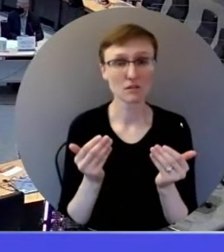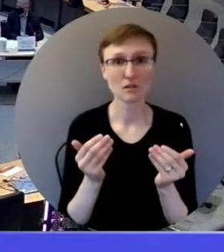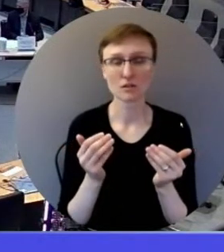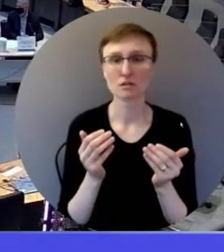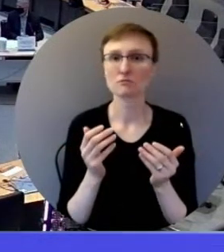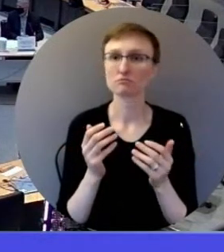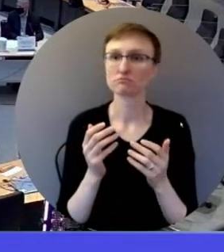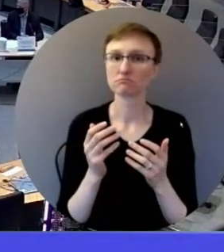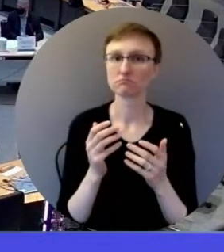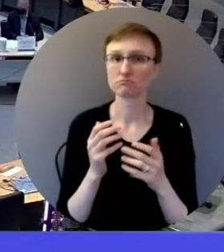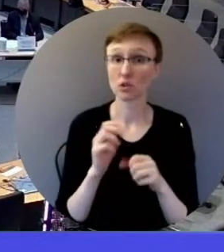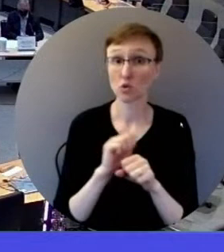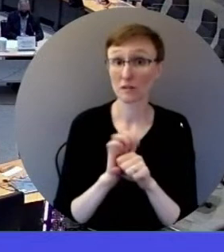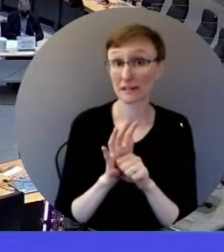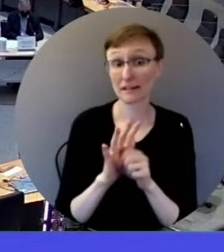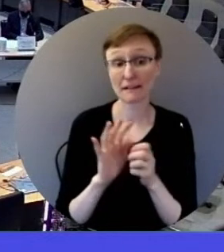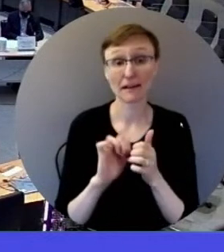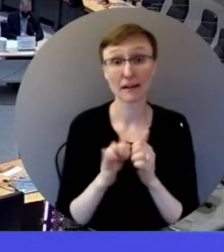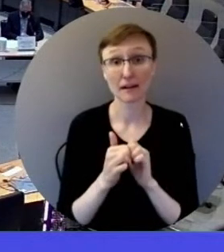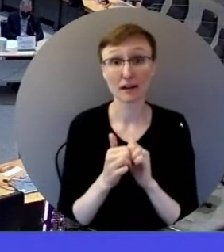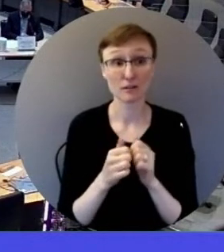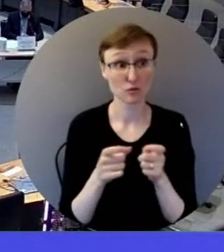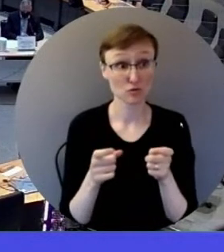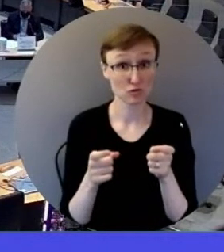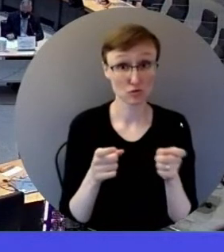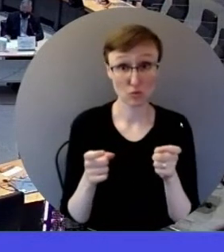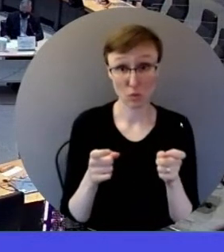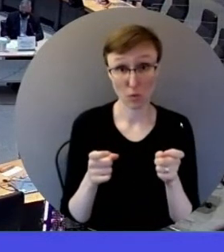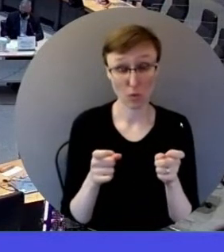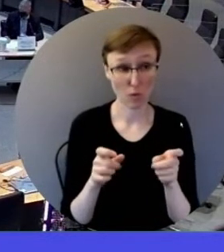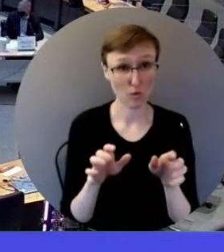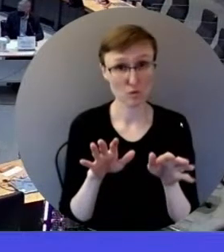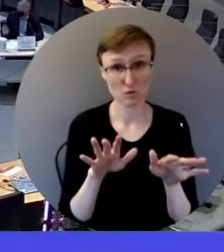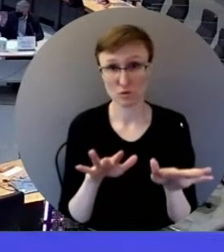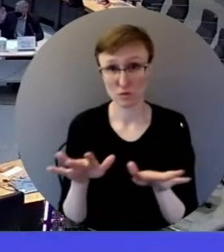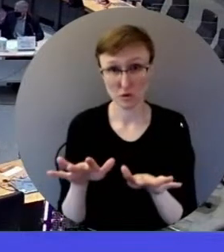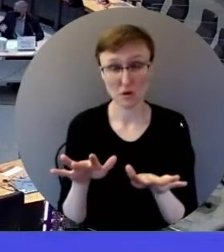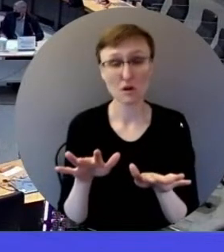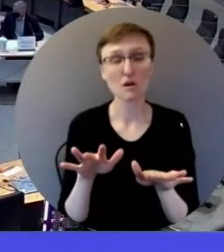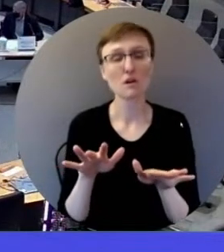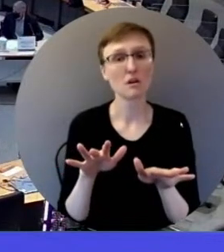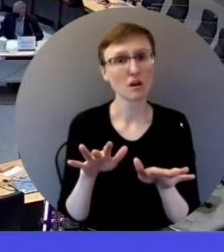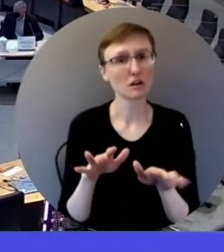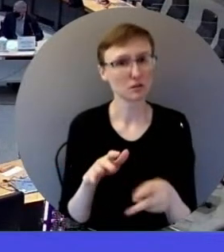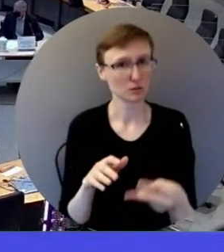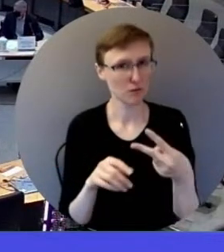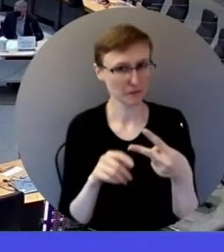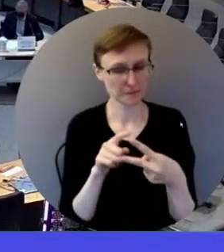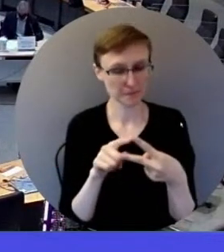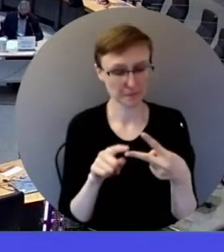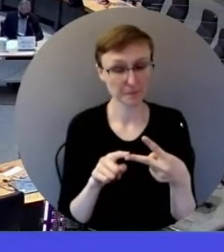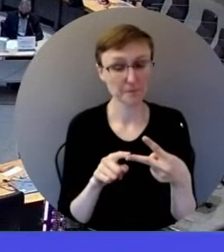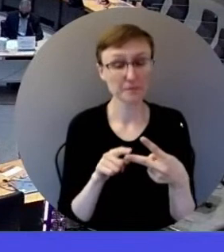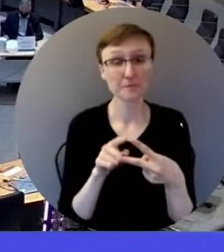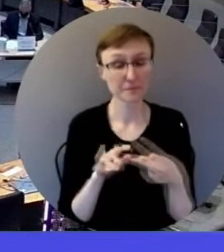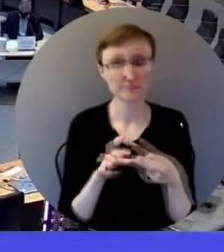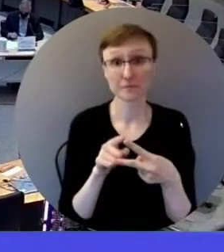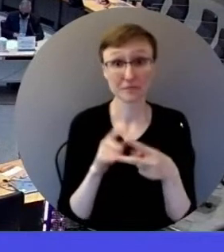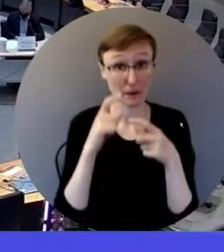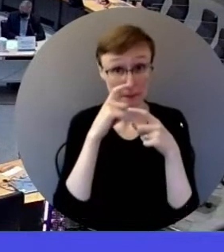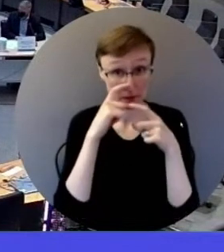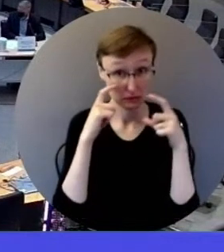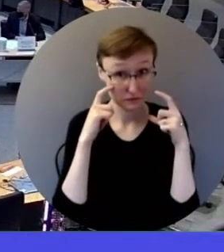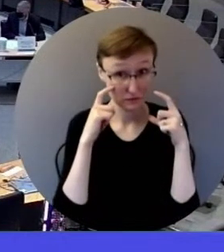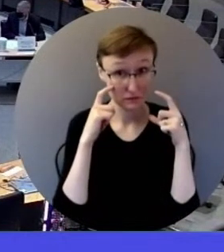from transmitting at an exponential rate is two things. It's the masking that